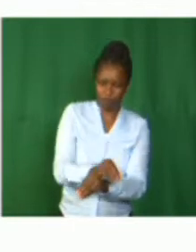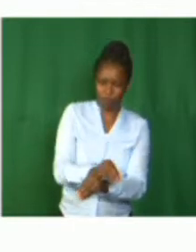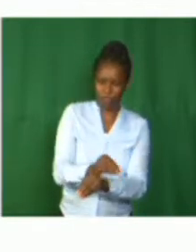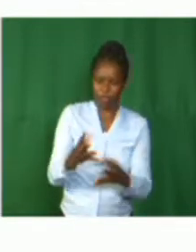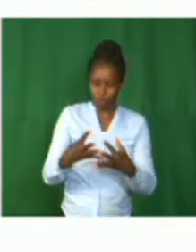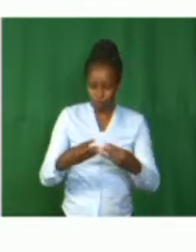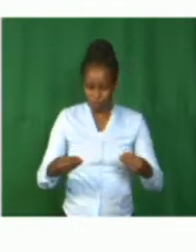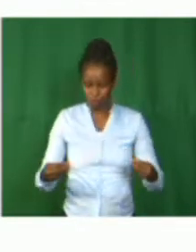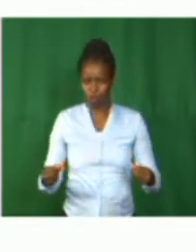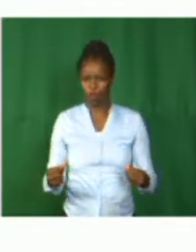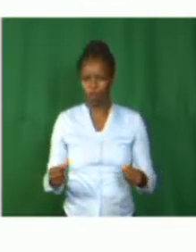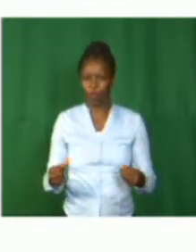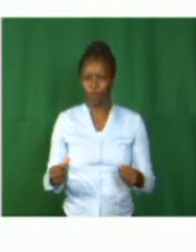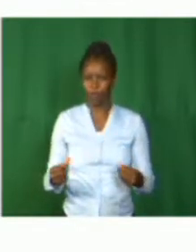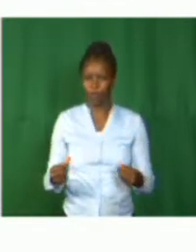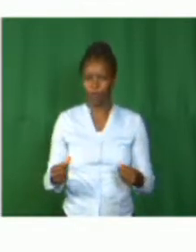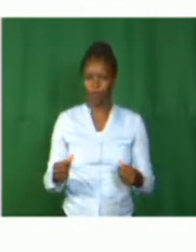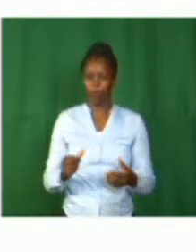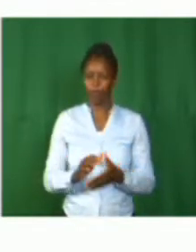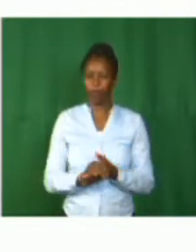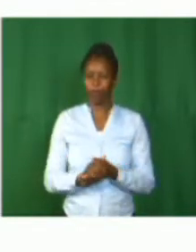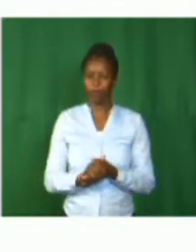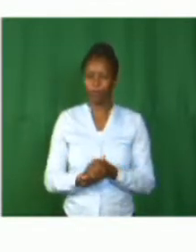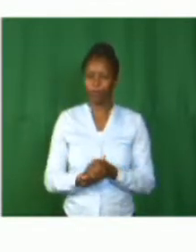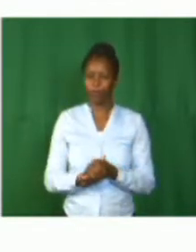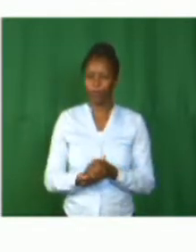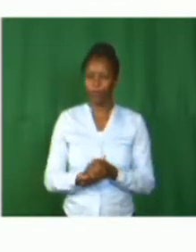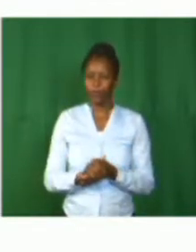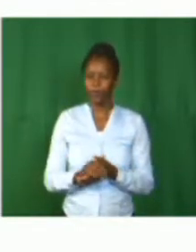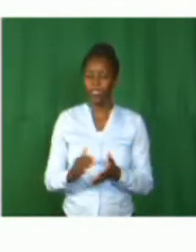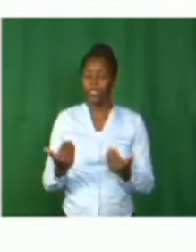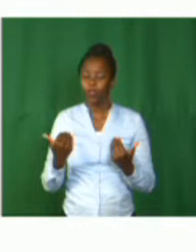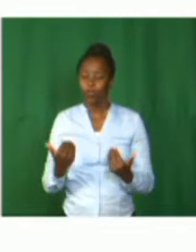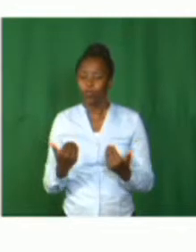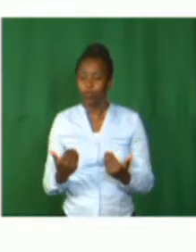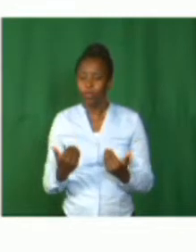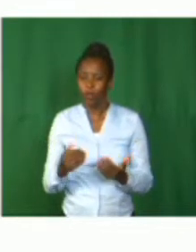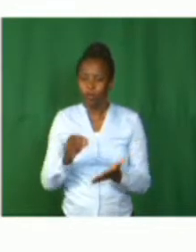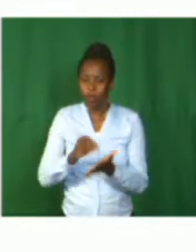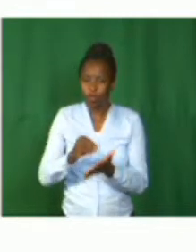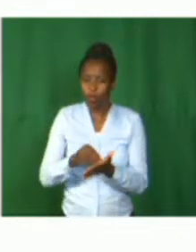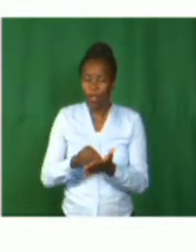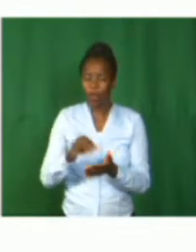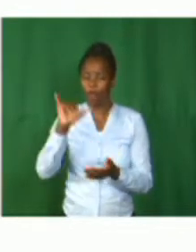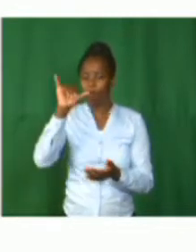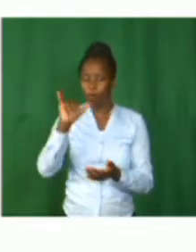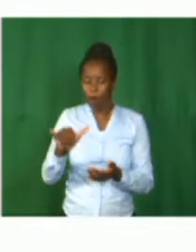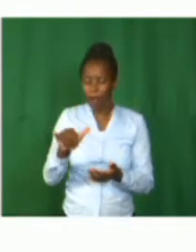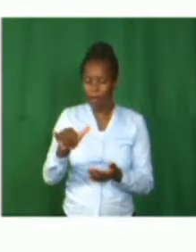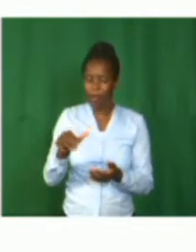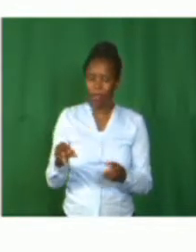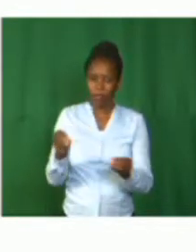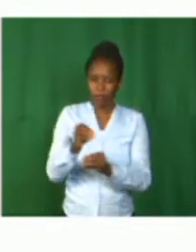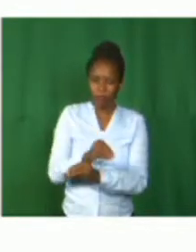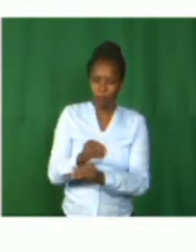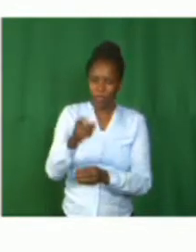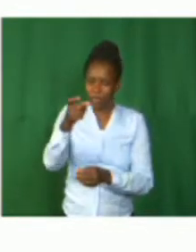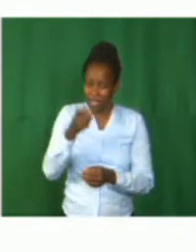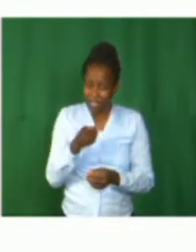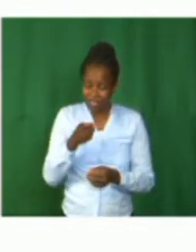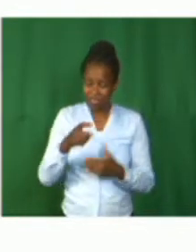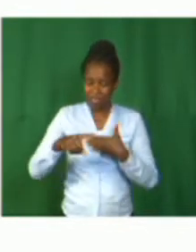to solve these equations. So that now to get a corresponding value of y, we substitute this value of x, which